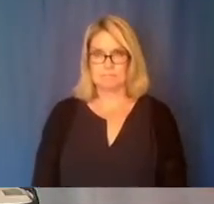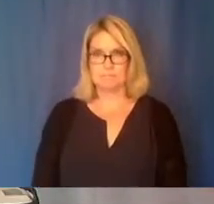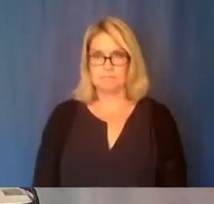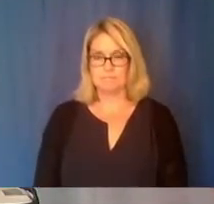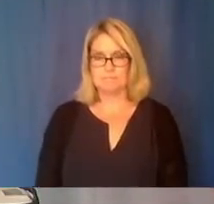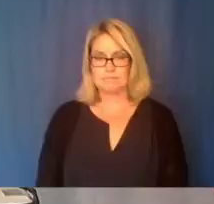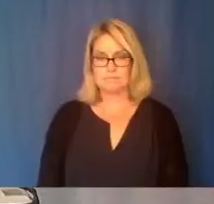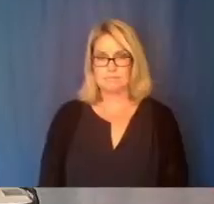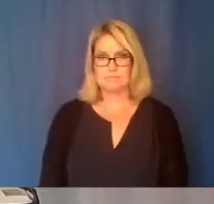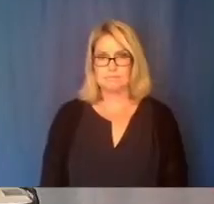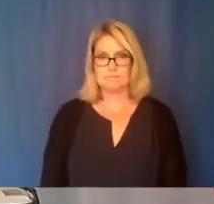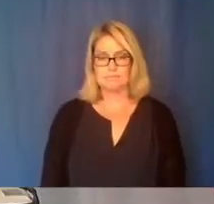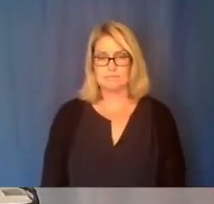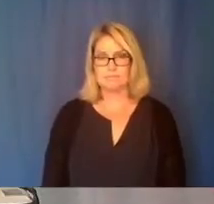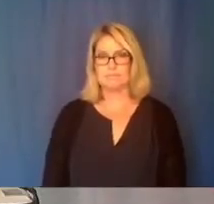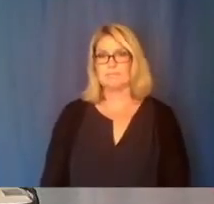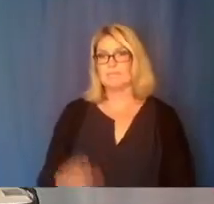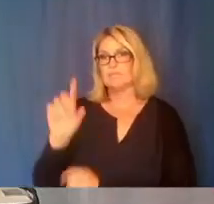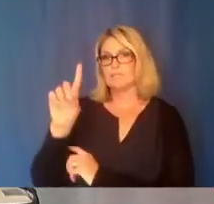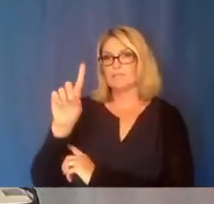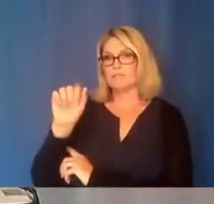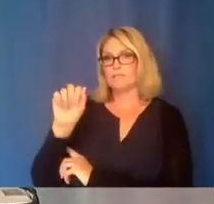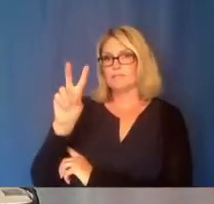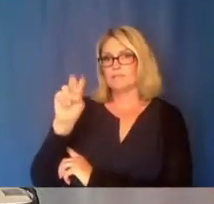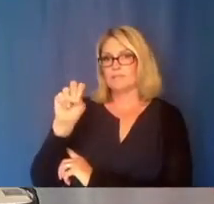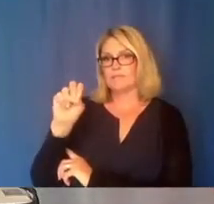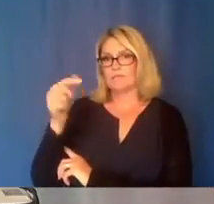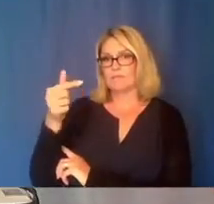Dave Stewart, The Guardian.